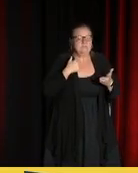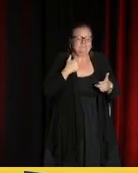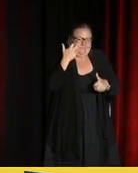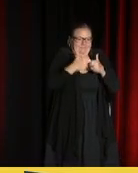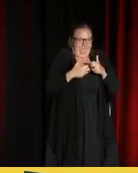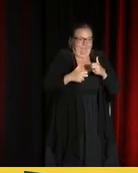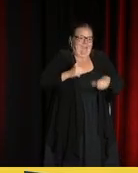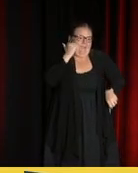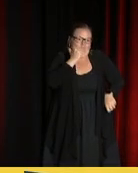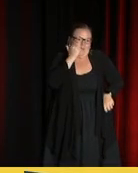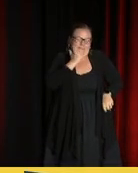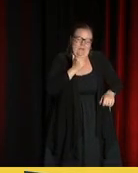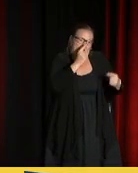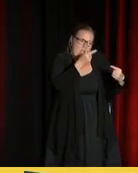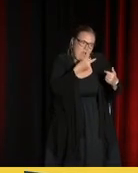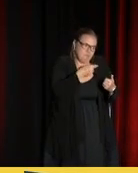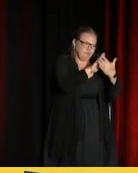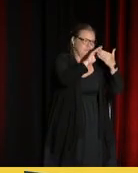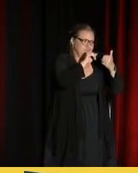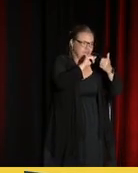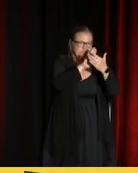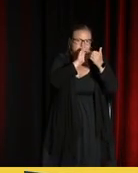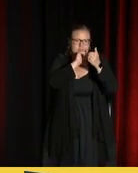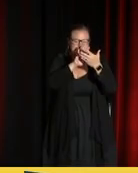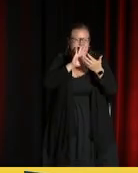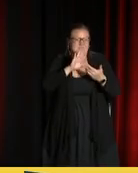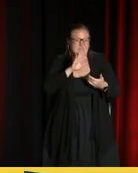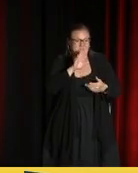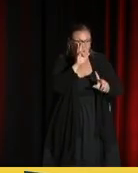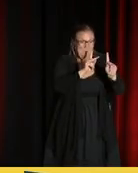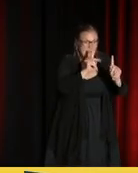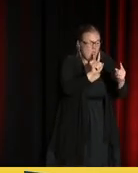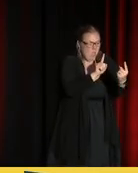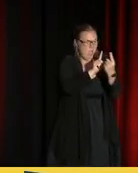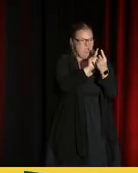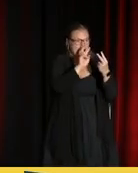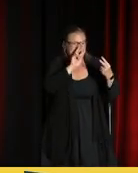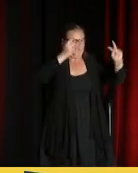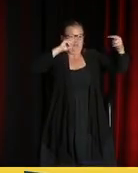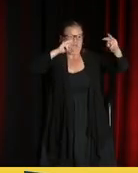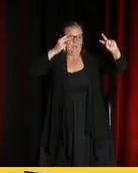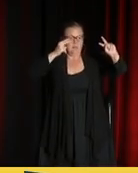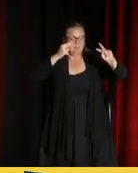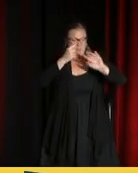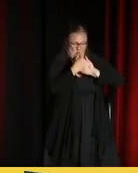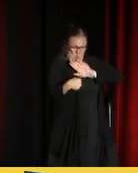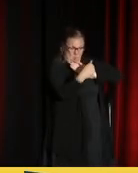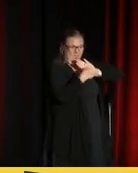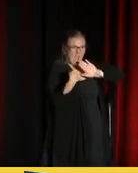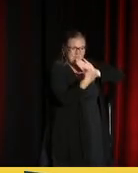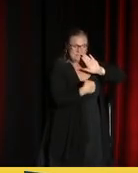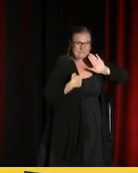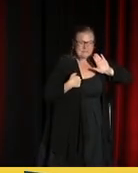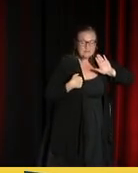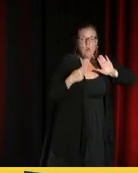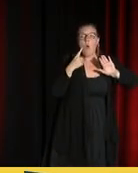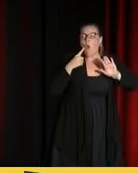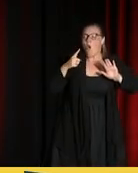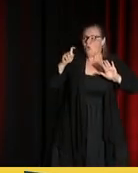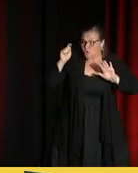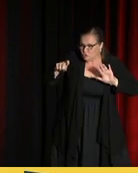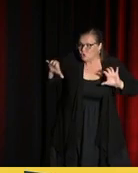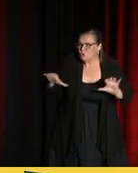day. Being misunderstood, being corrected, being asked to perform